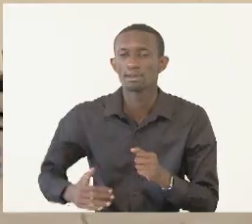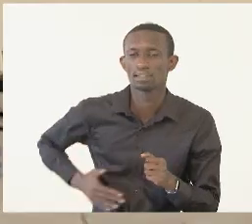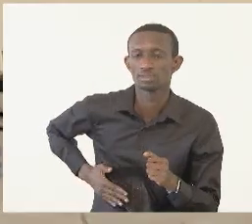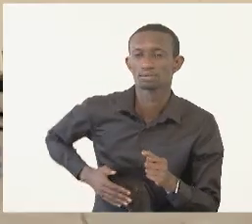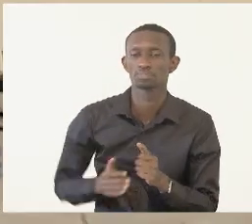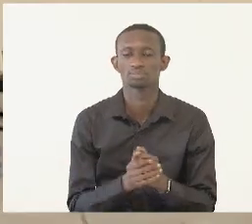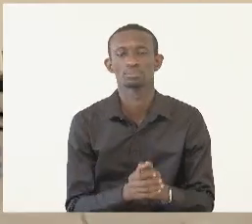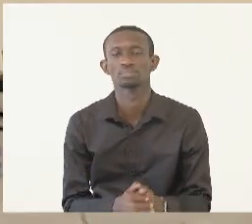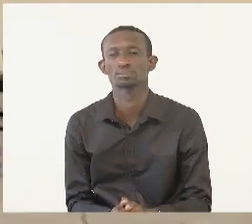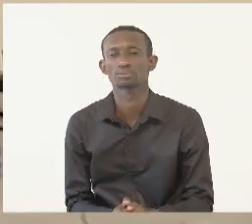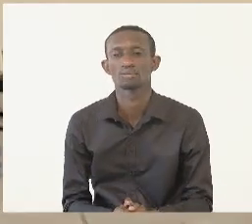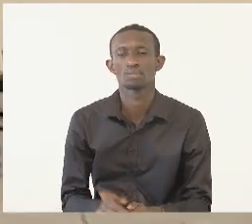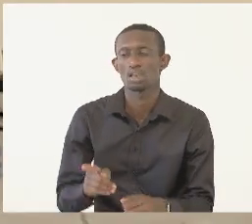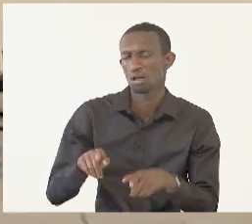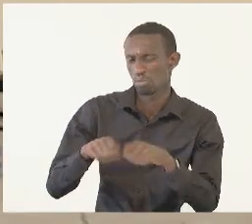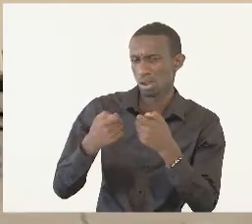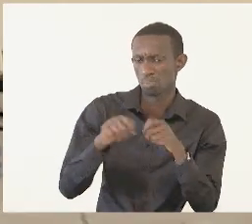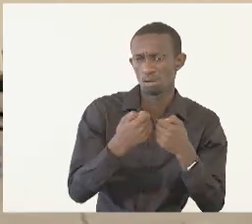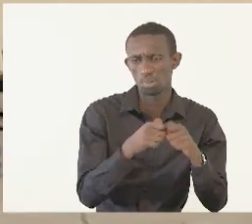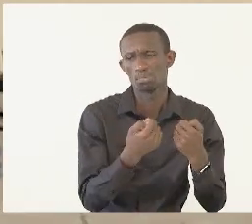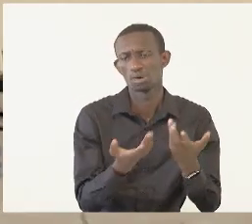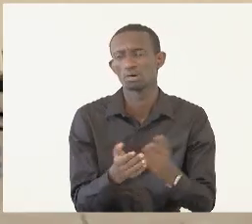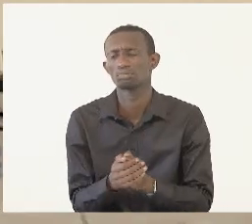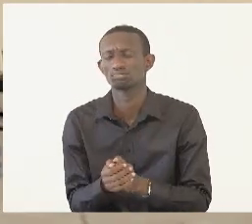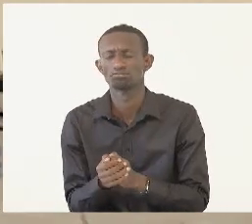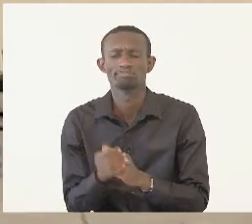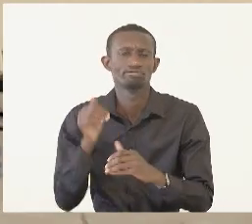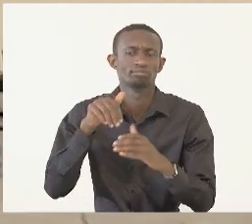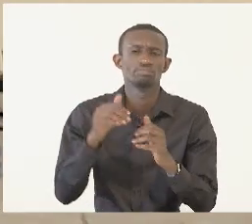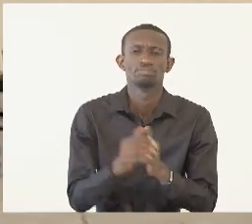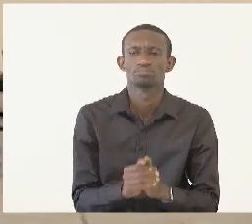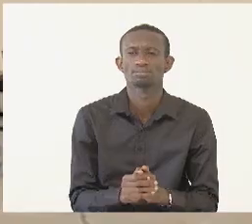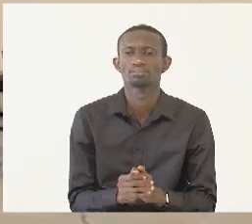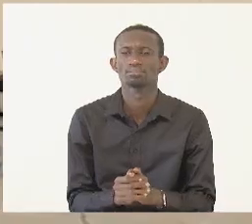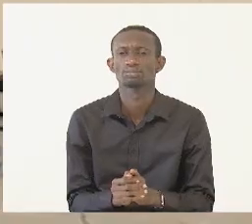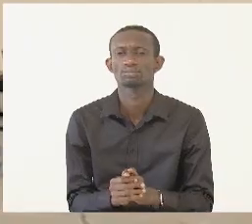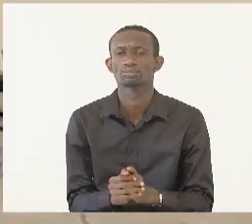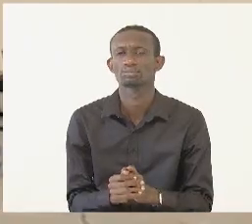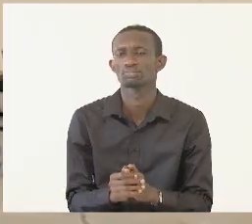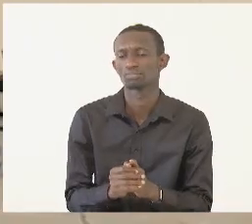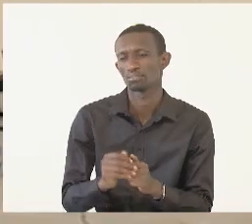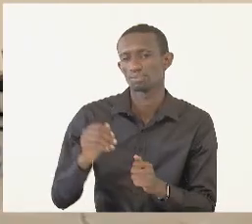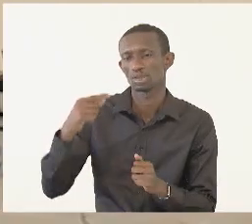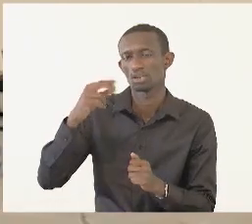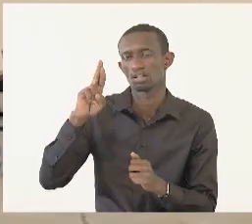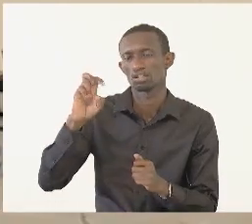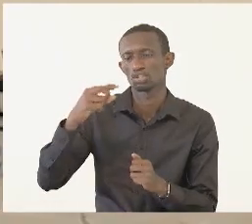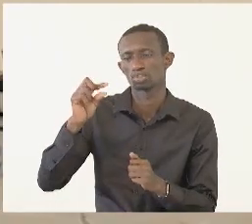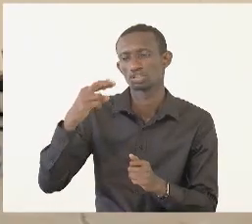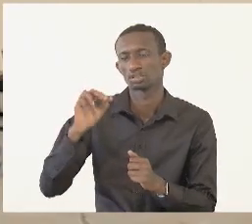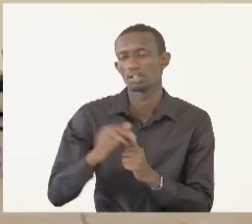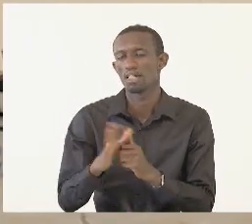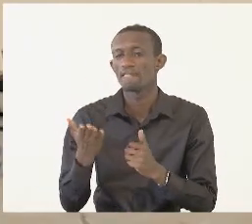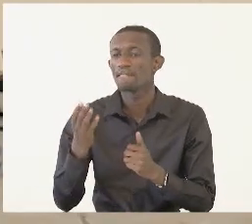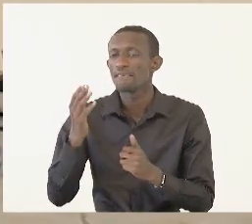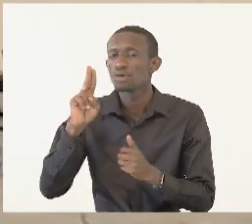amino acids are going to be broken down into the glycogen and urea, and